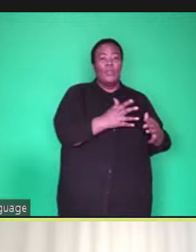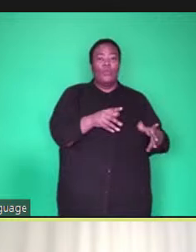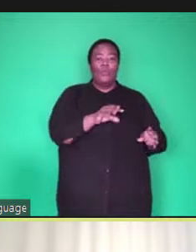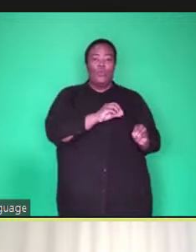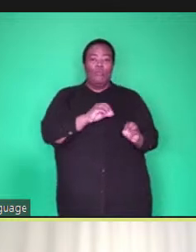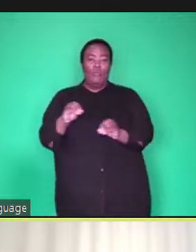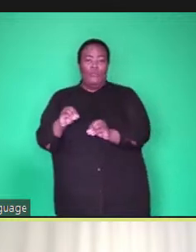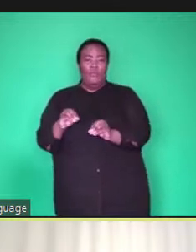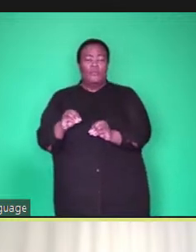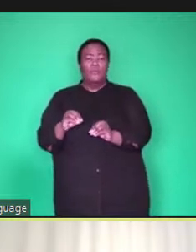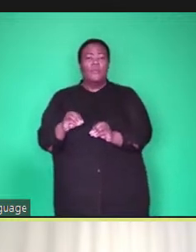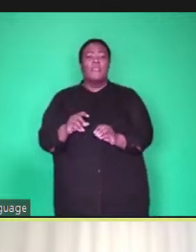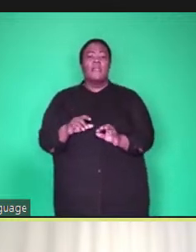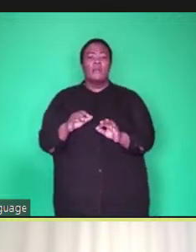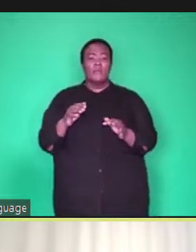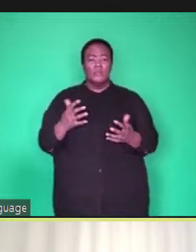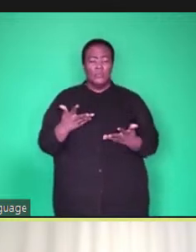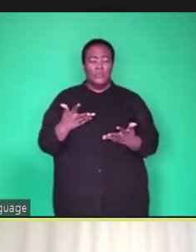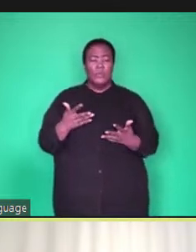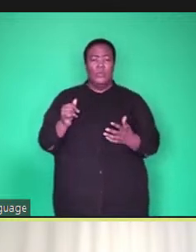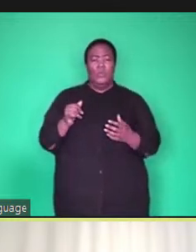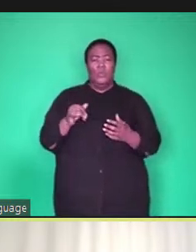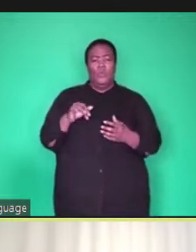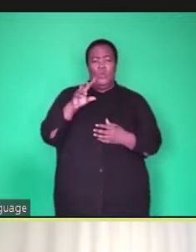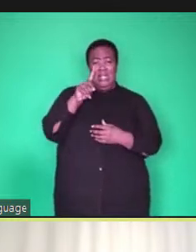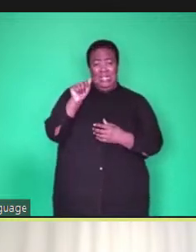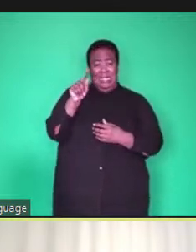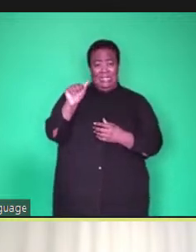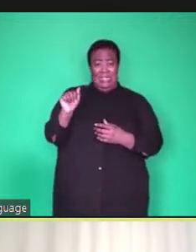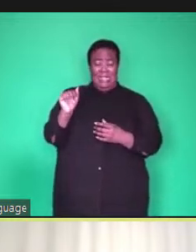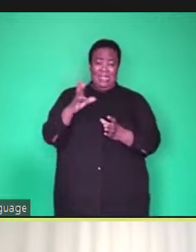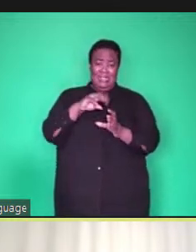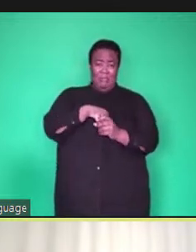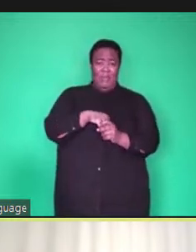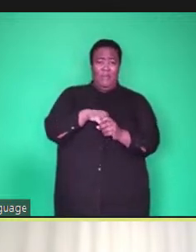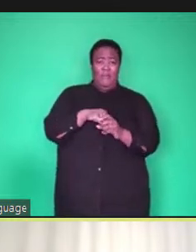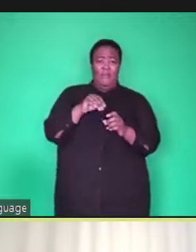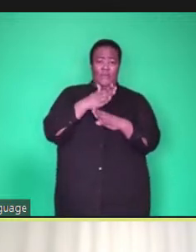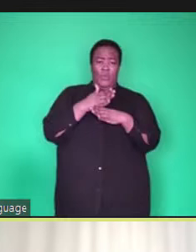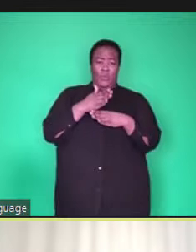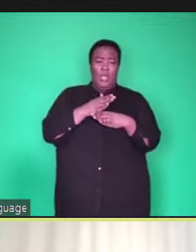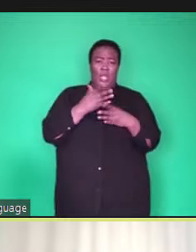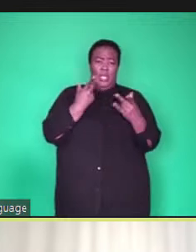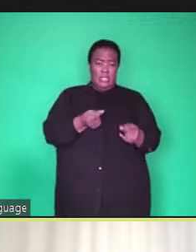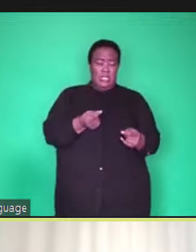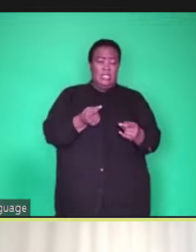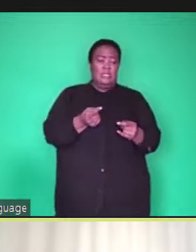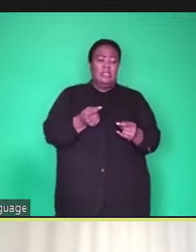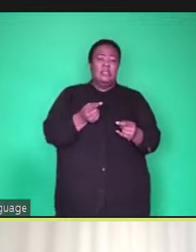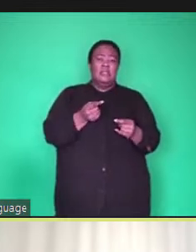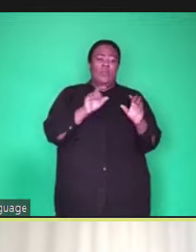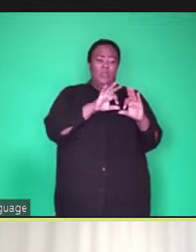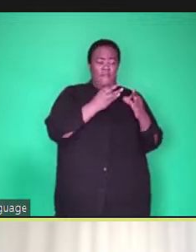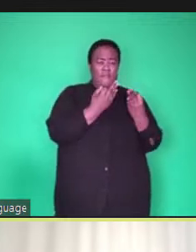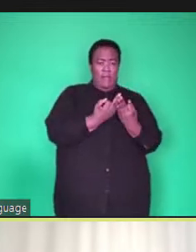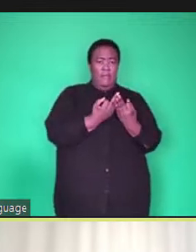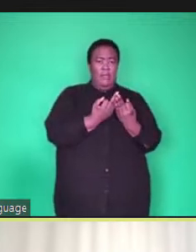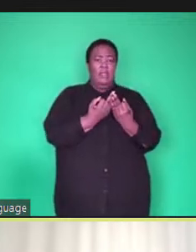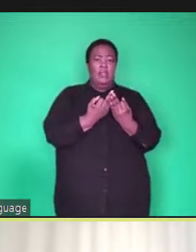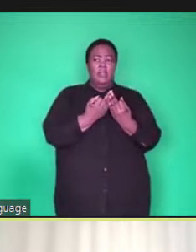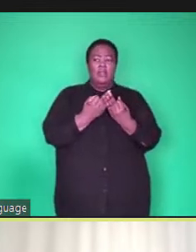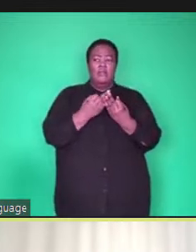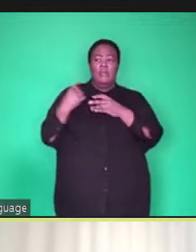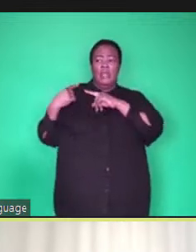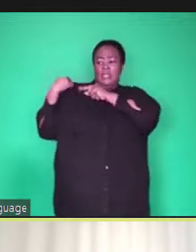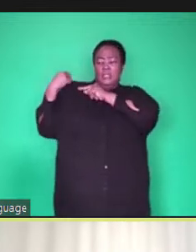from the quantitative data for a moment, as part of the work, I conducted a detailed case study of a family spanning 3 generations